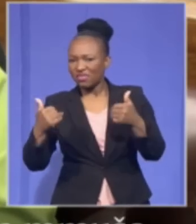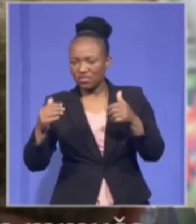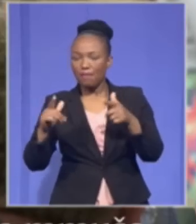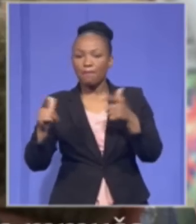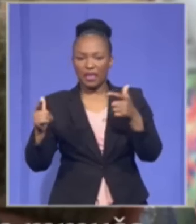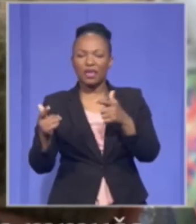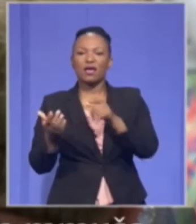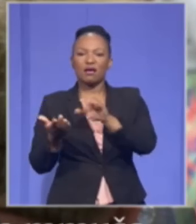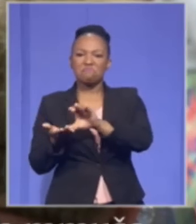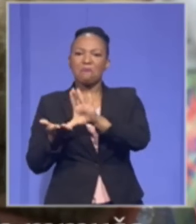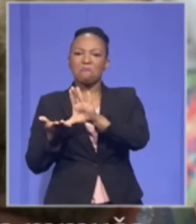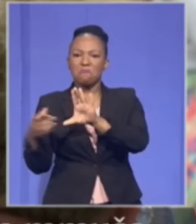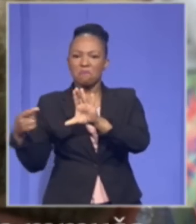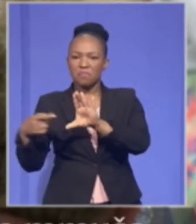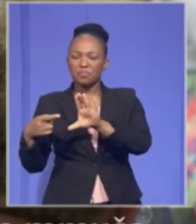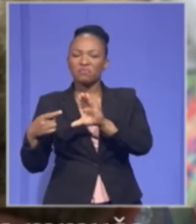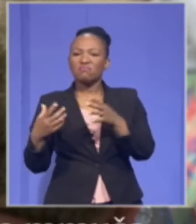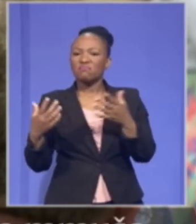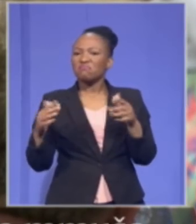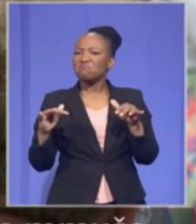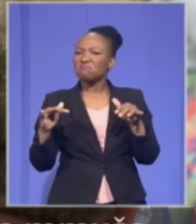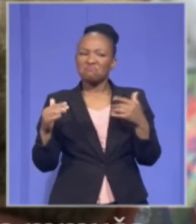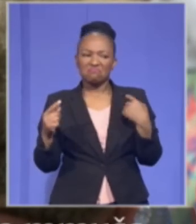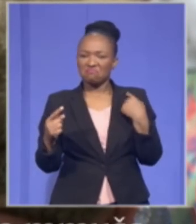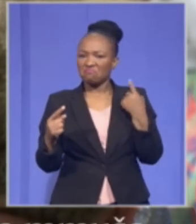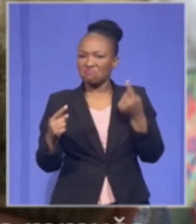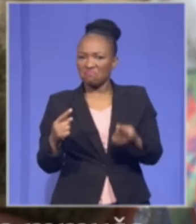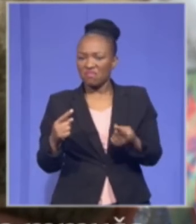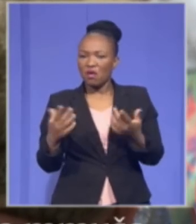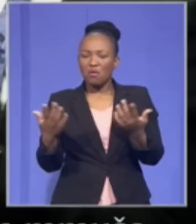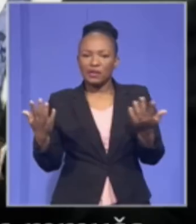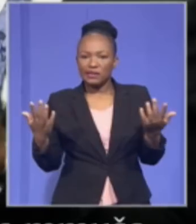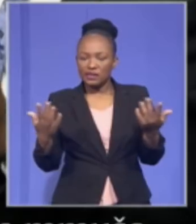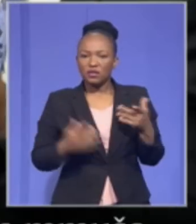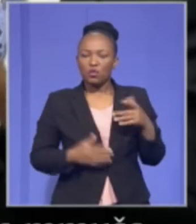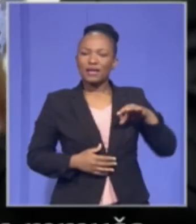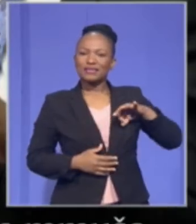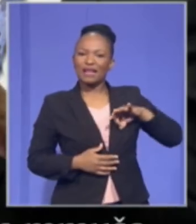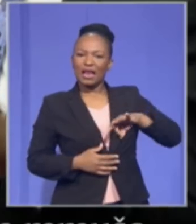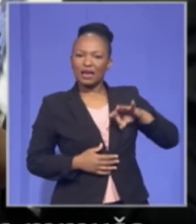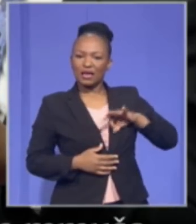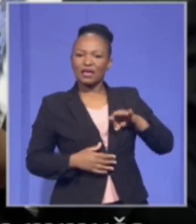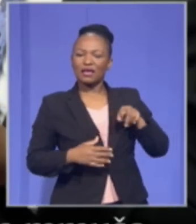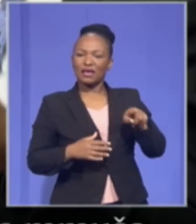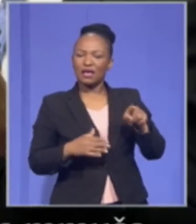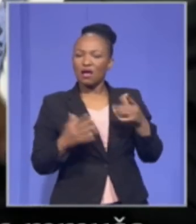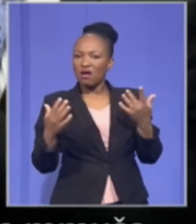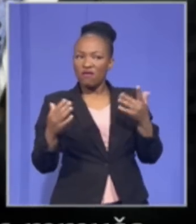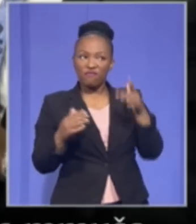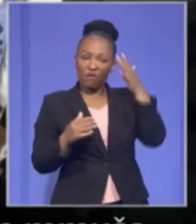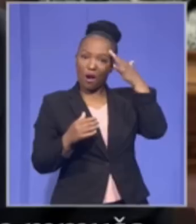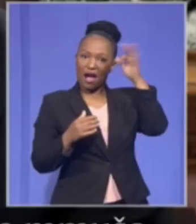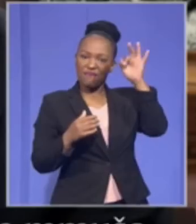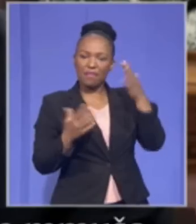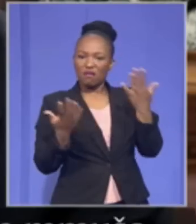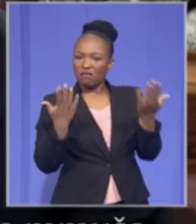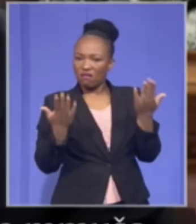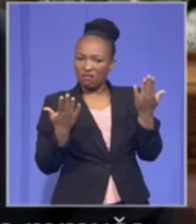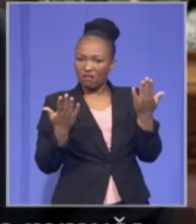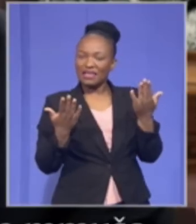Bahlankedi ba hlobaetšwa ke go se kgonthišege ga ditherišano tša megolo ya bašomi ba lekala la mmušo. For example,